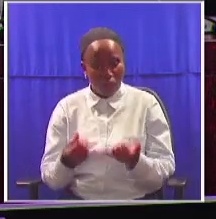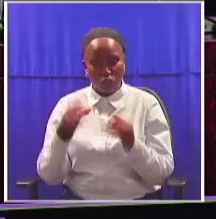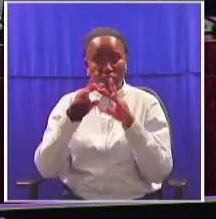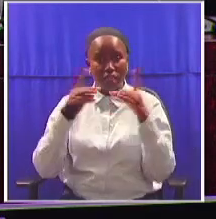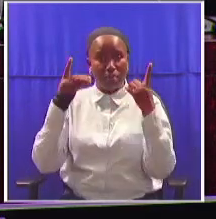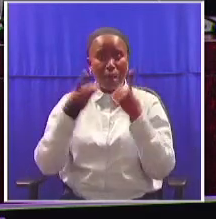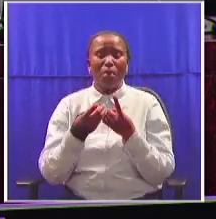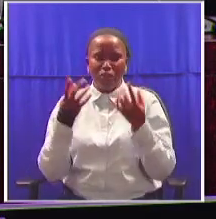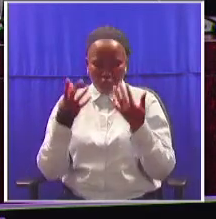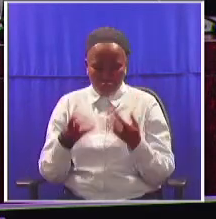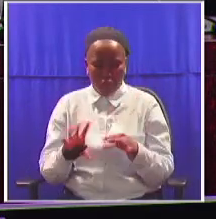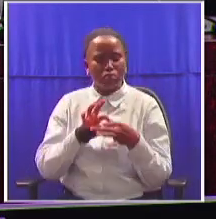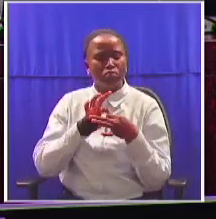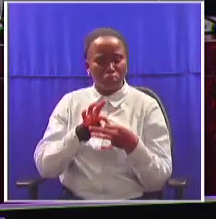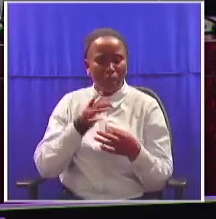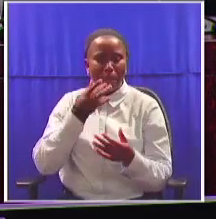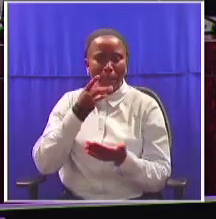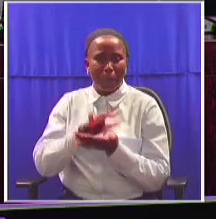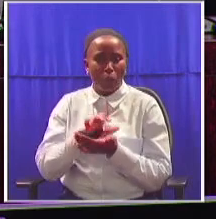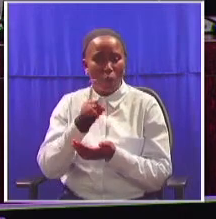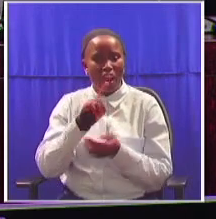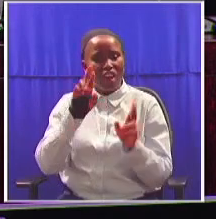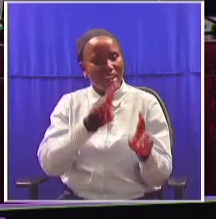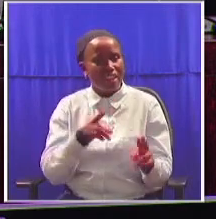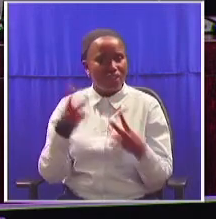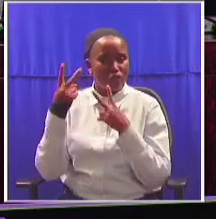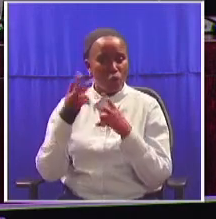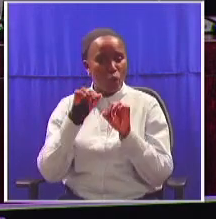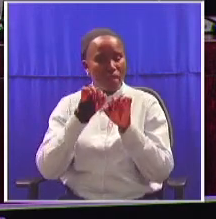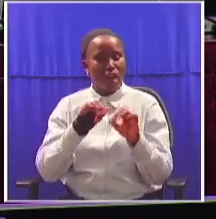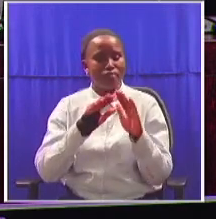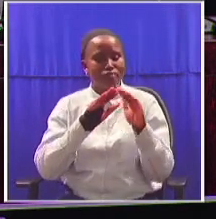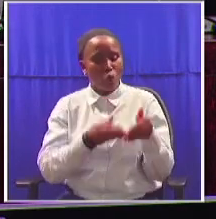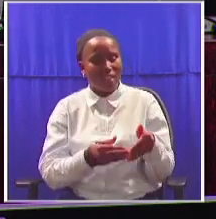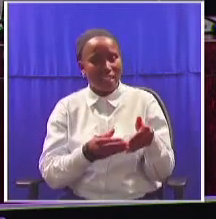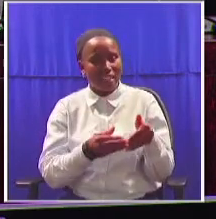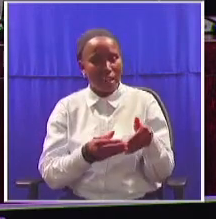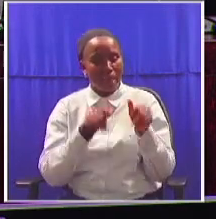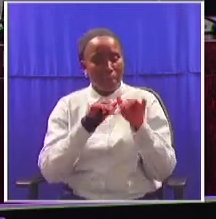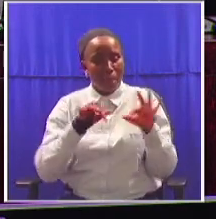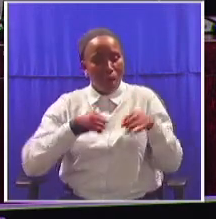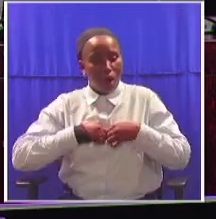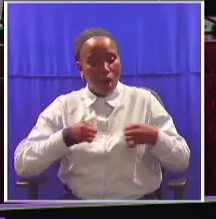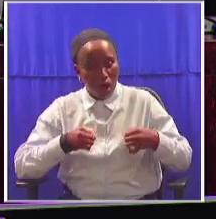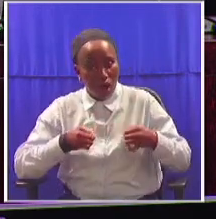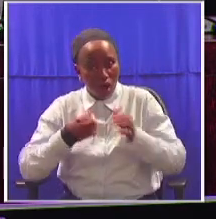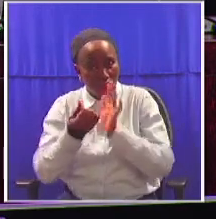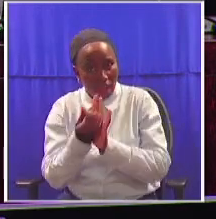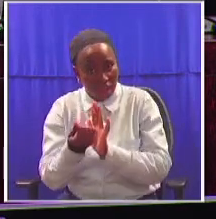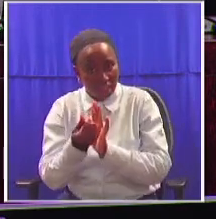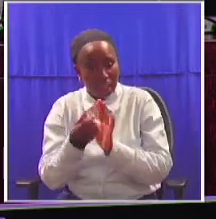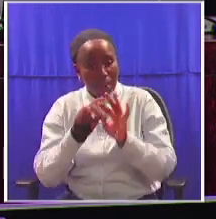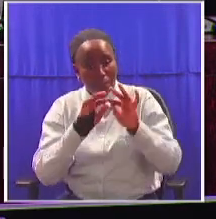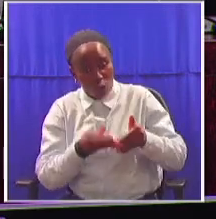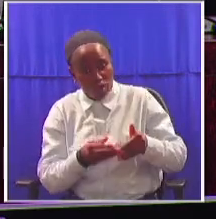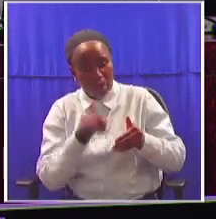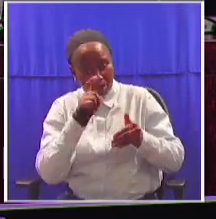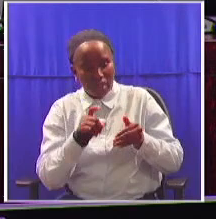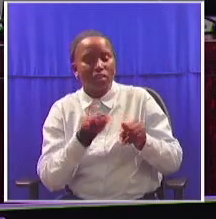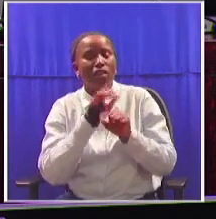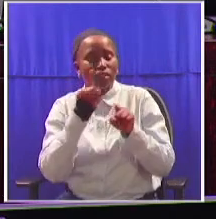ensuring that reviews of the Protected Disclosures Act and witness protection are completed as